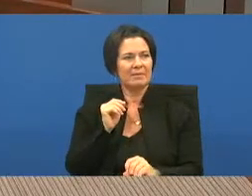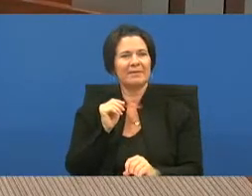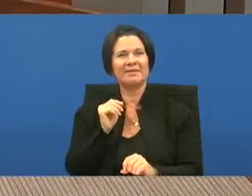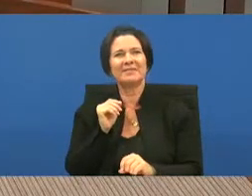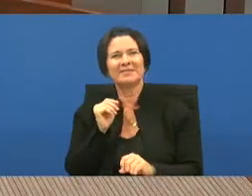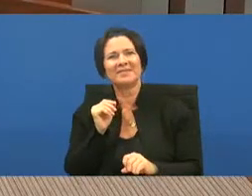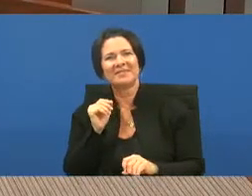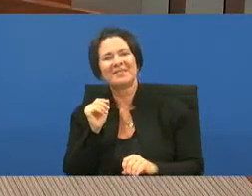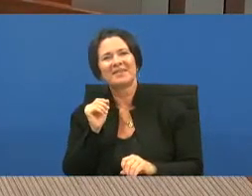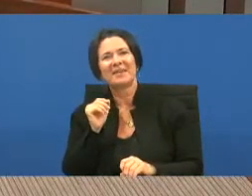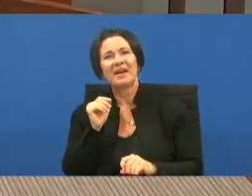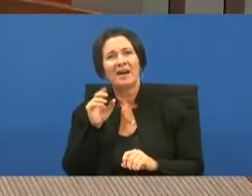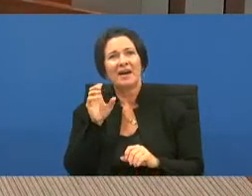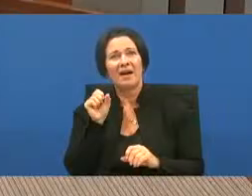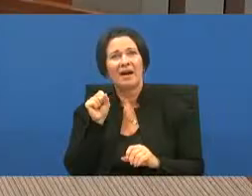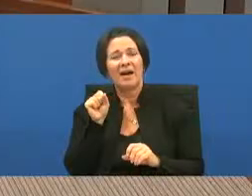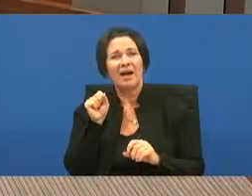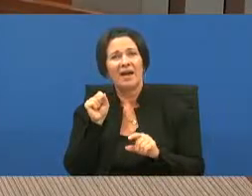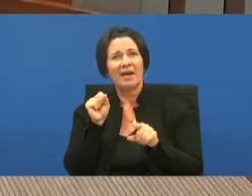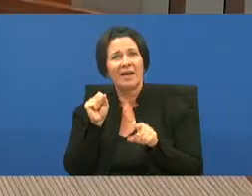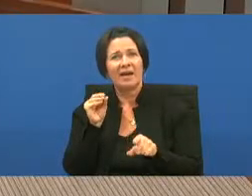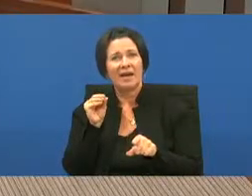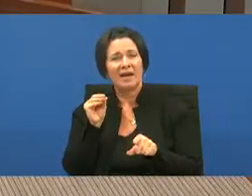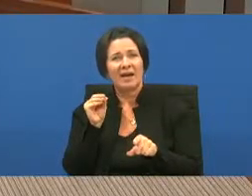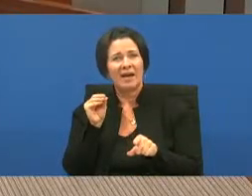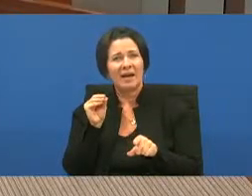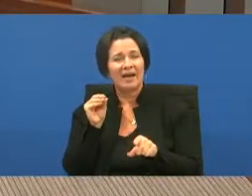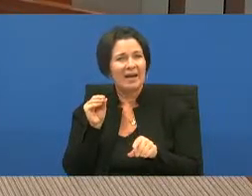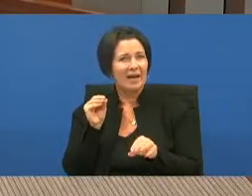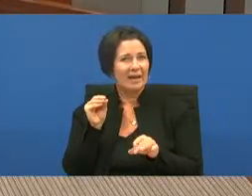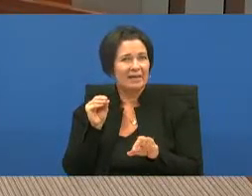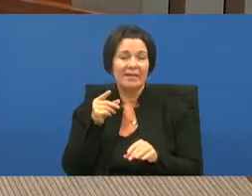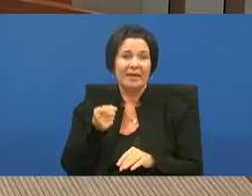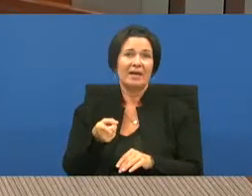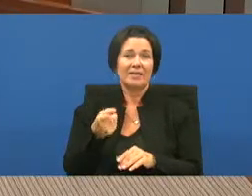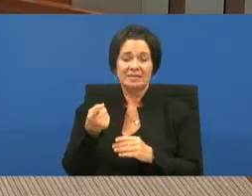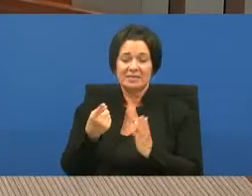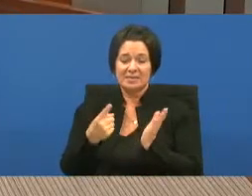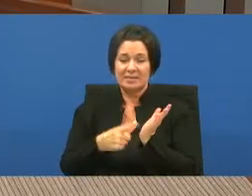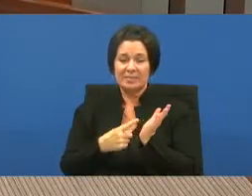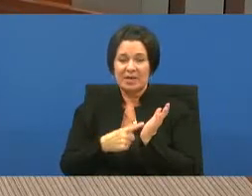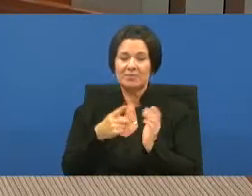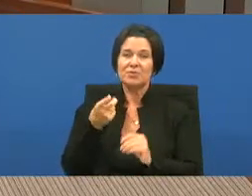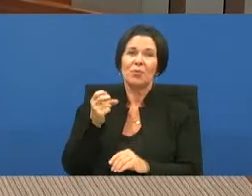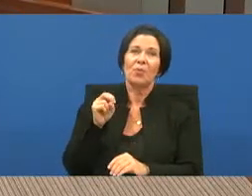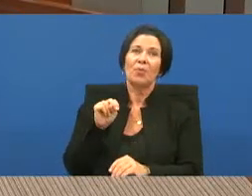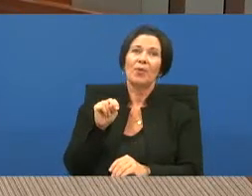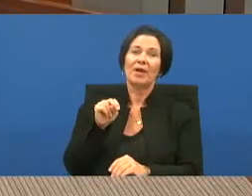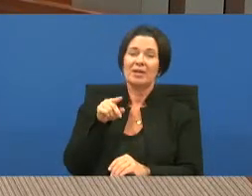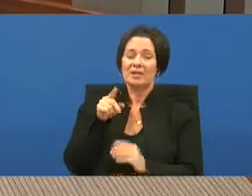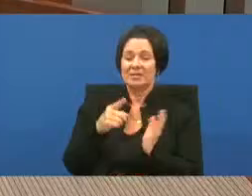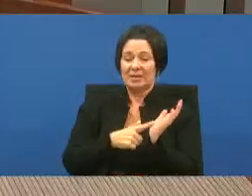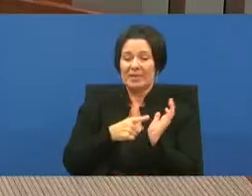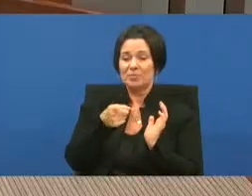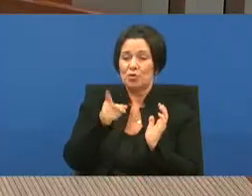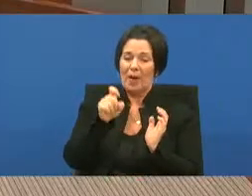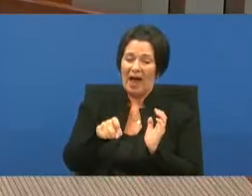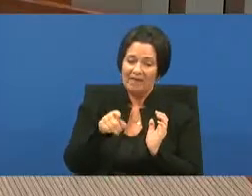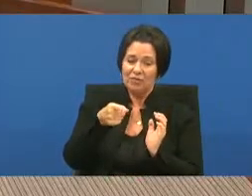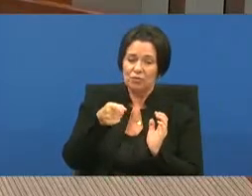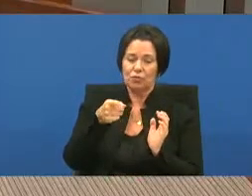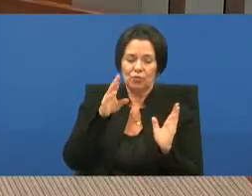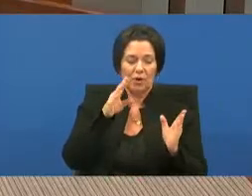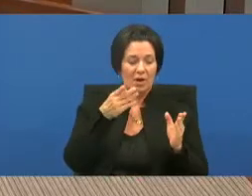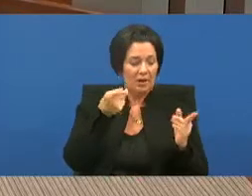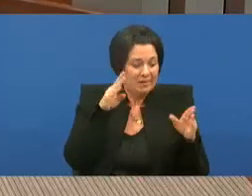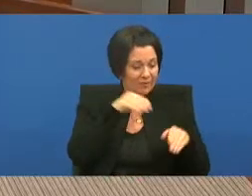It's like a rich dad, poor dad situation. If there's just times where you have to focus dollars and spend